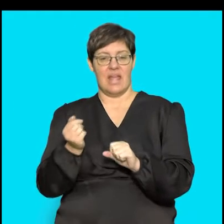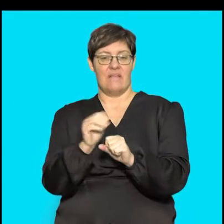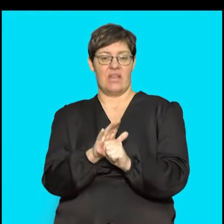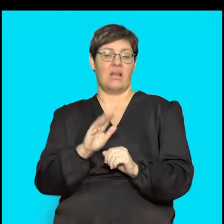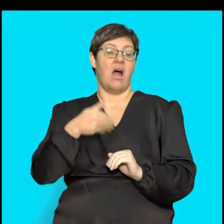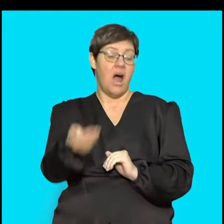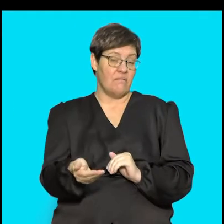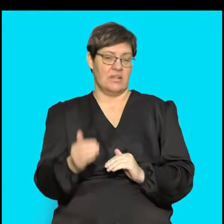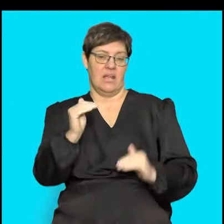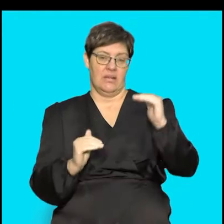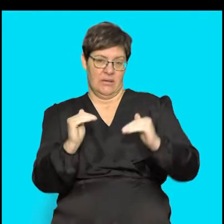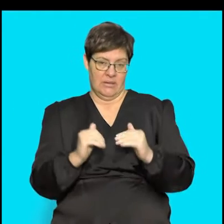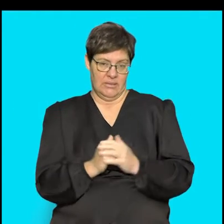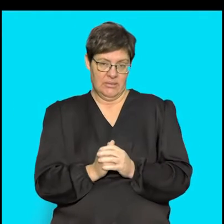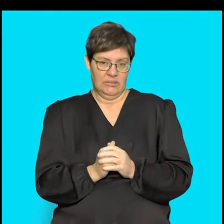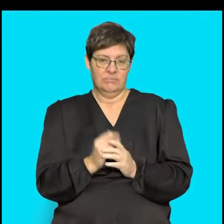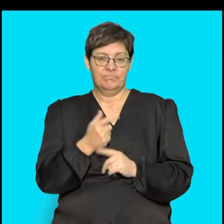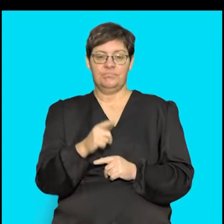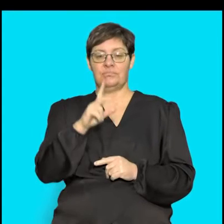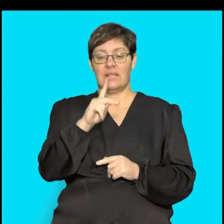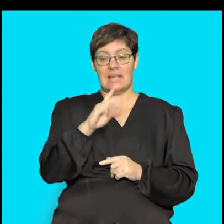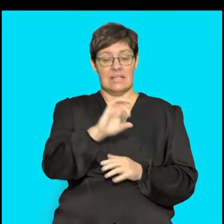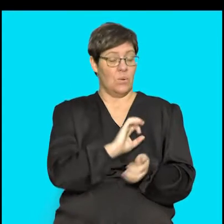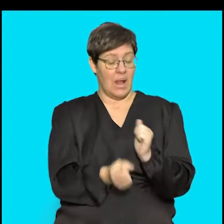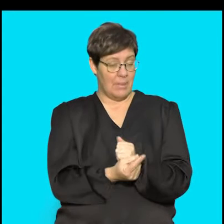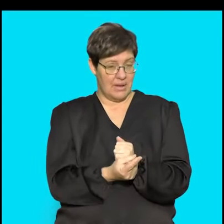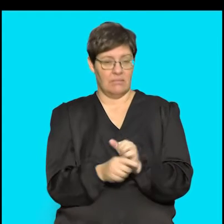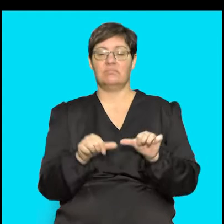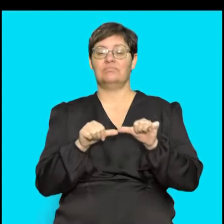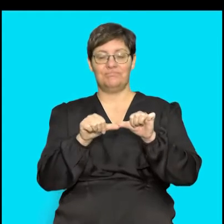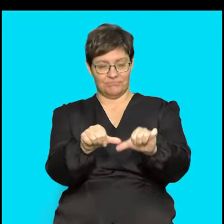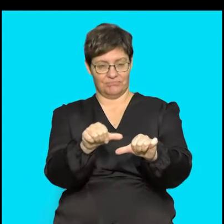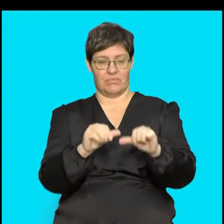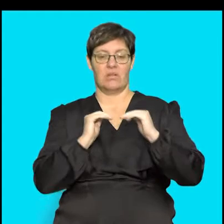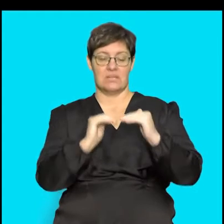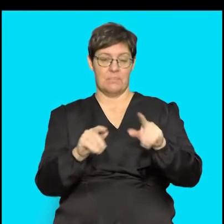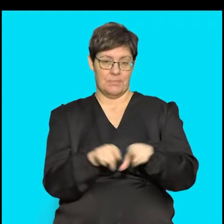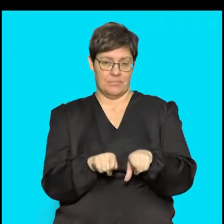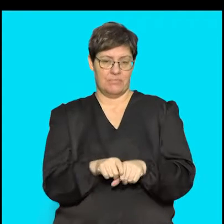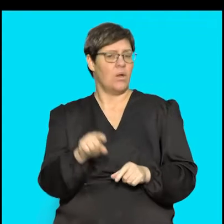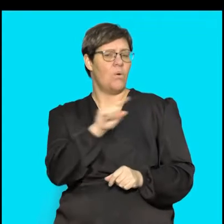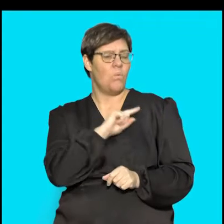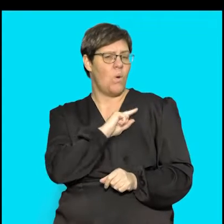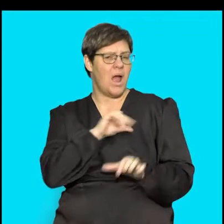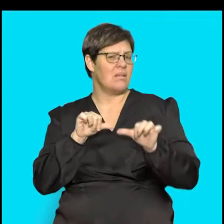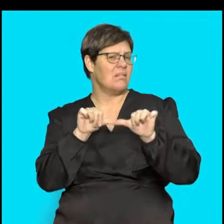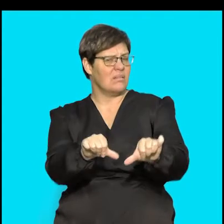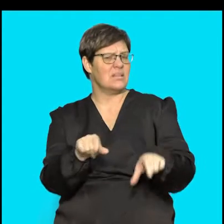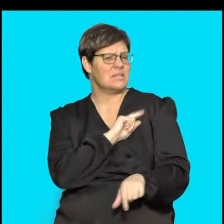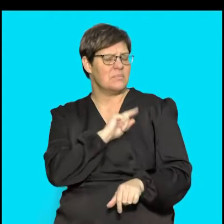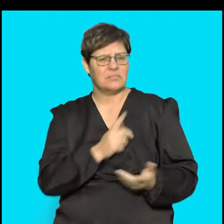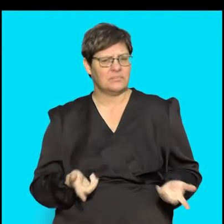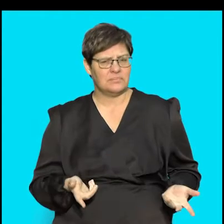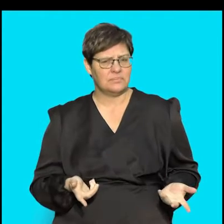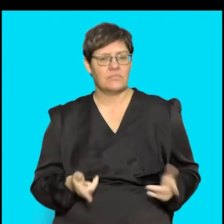effect after equilibrium. What will happen to Kc? Kc will remain constant. Why does it remain